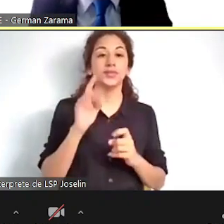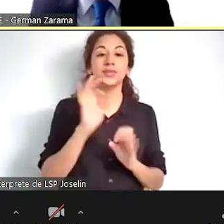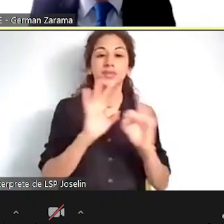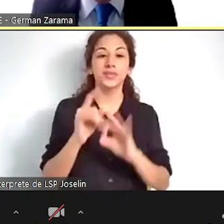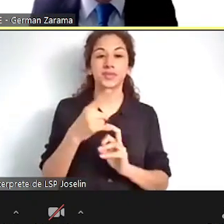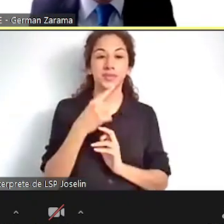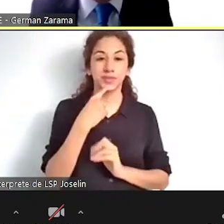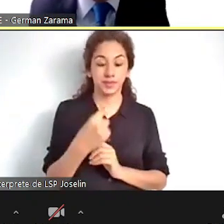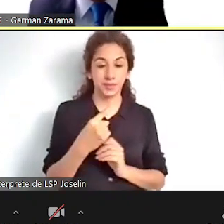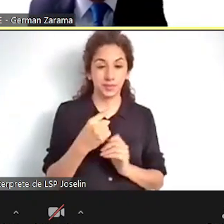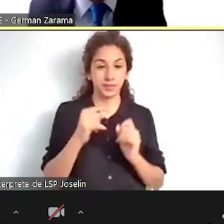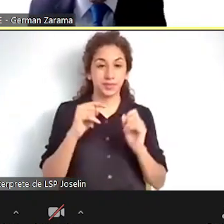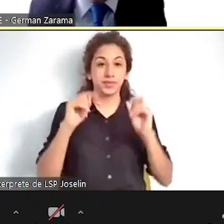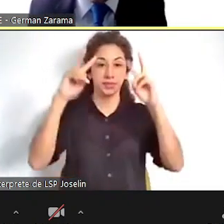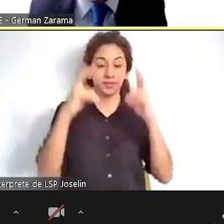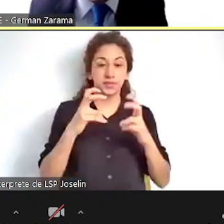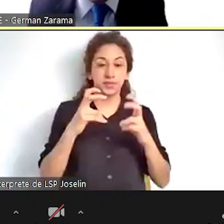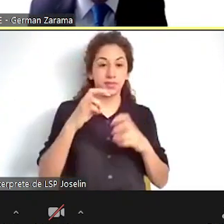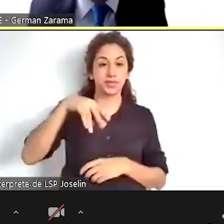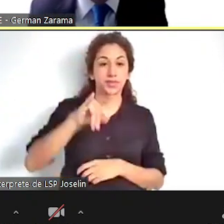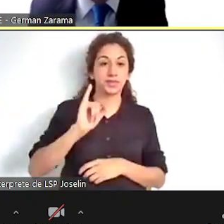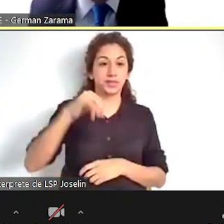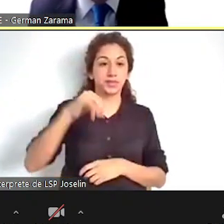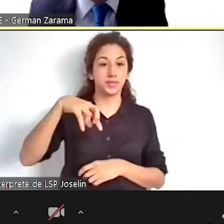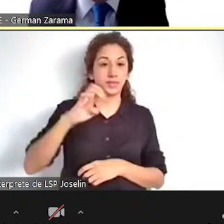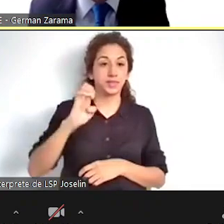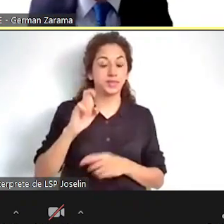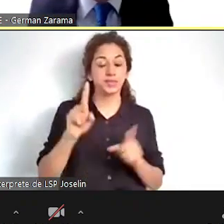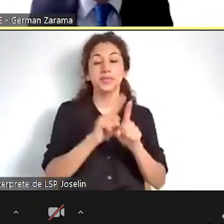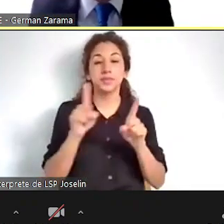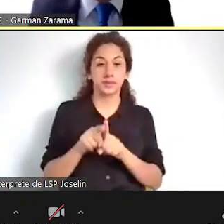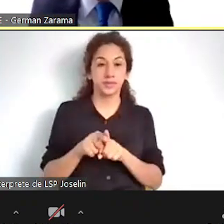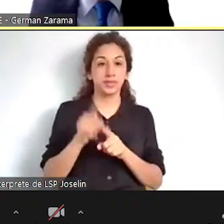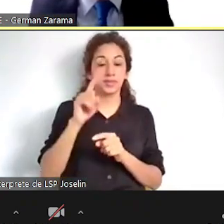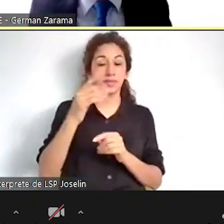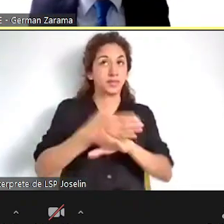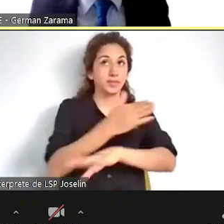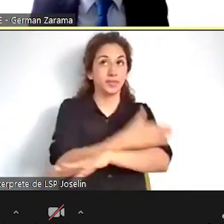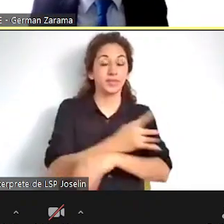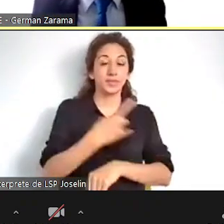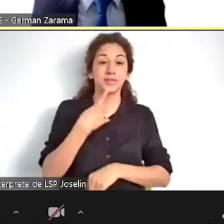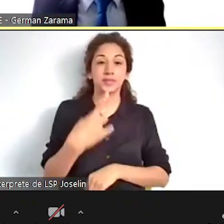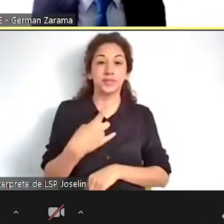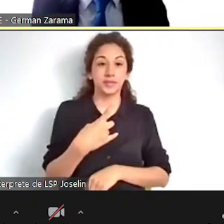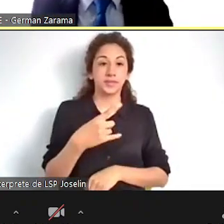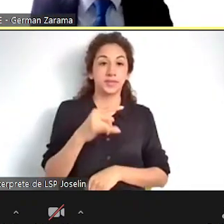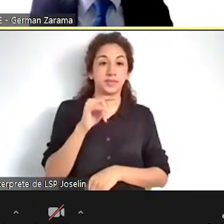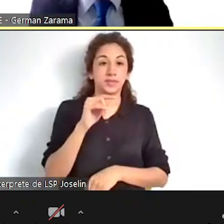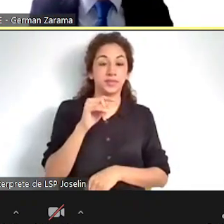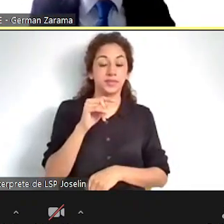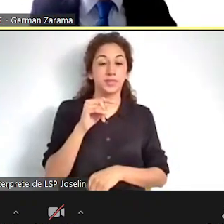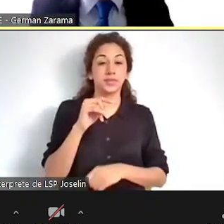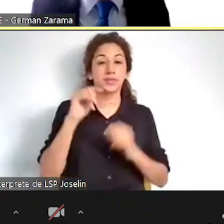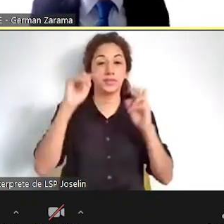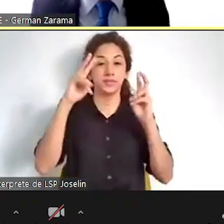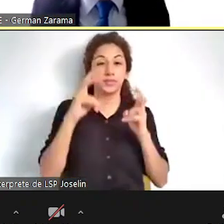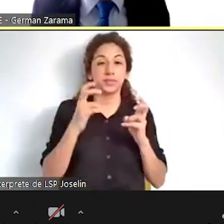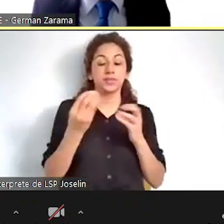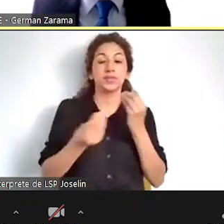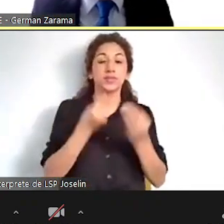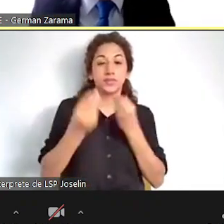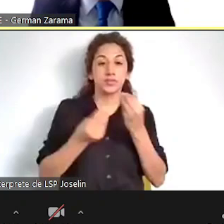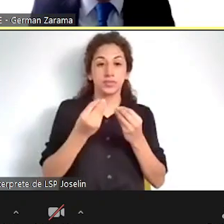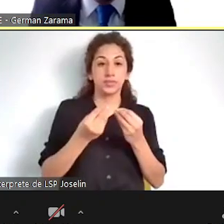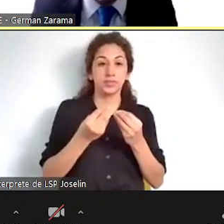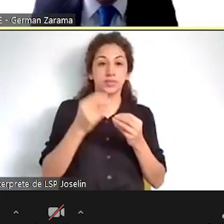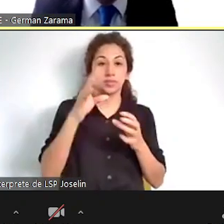and as you were mentioning to consider the role of the smes which is something that okay